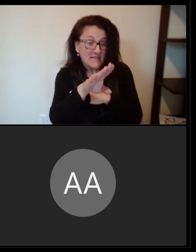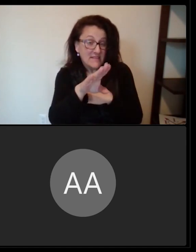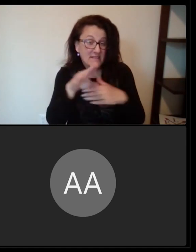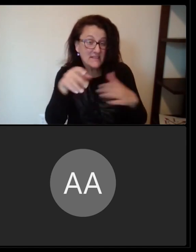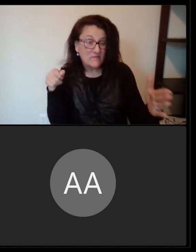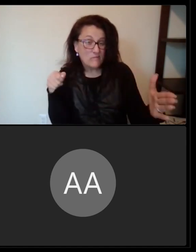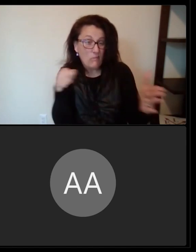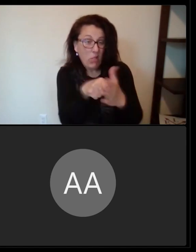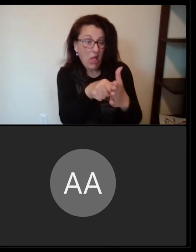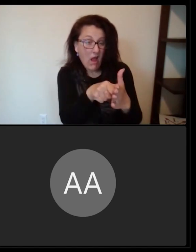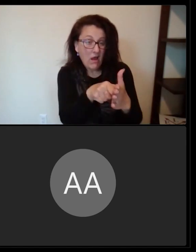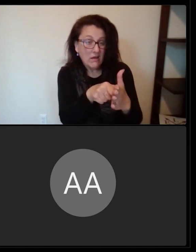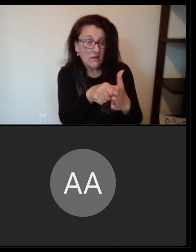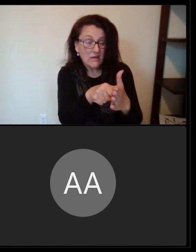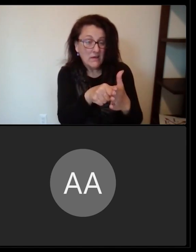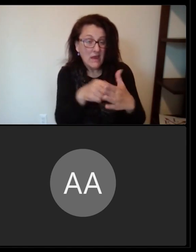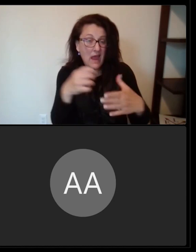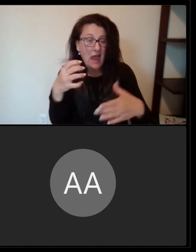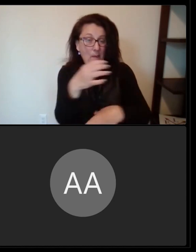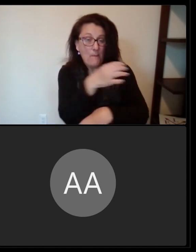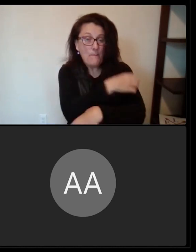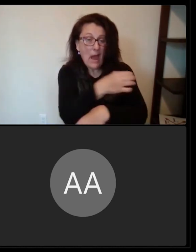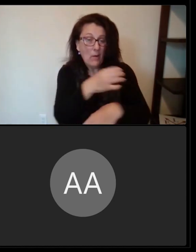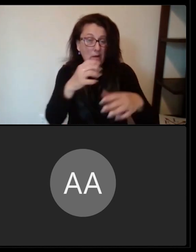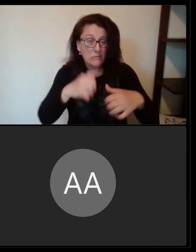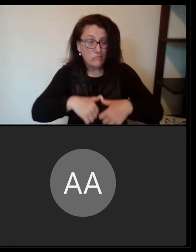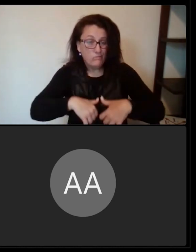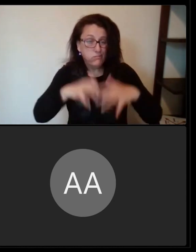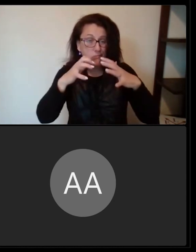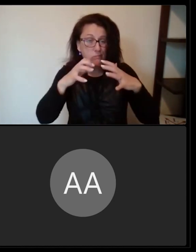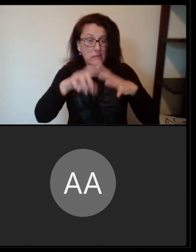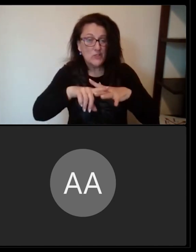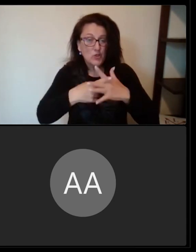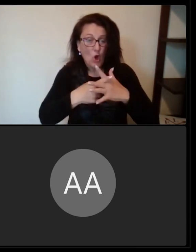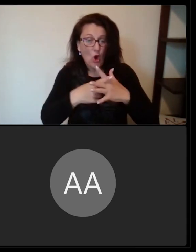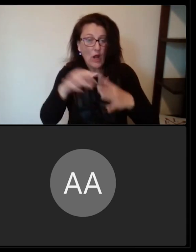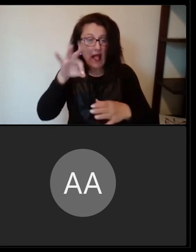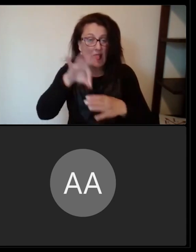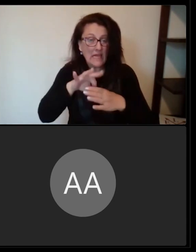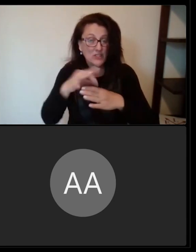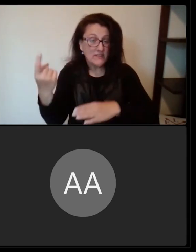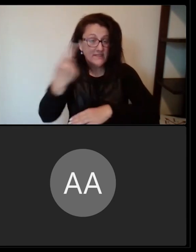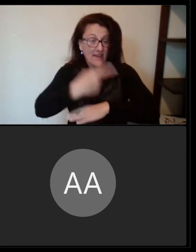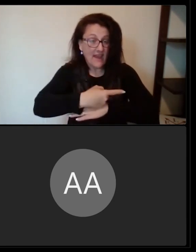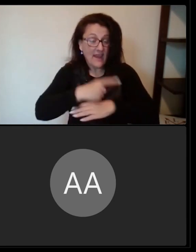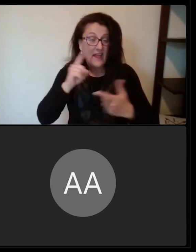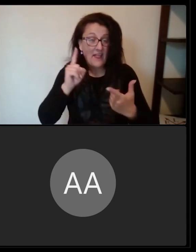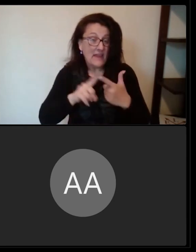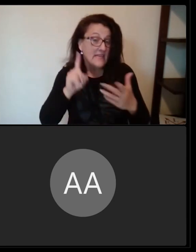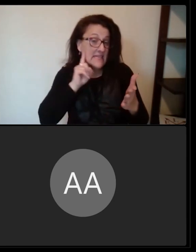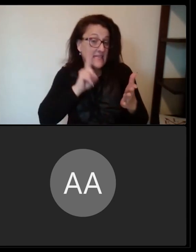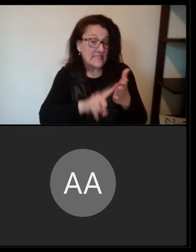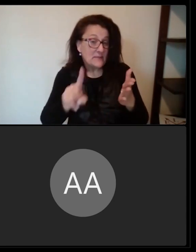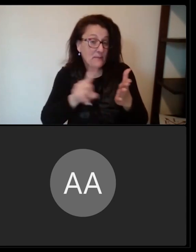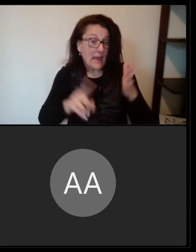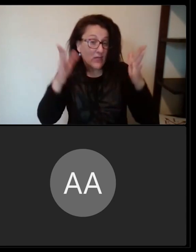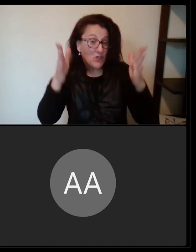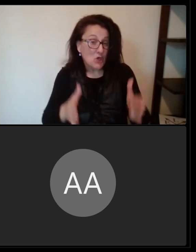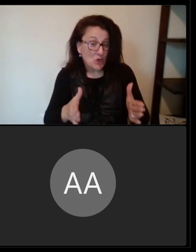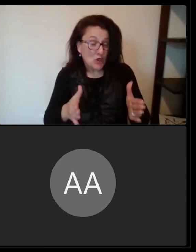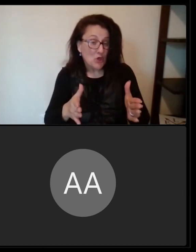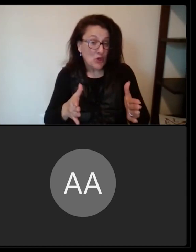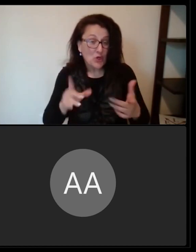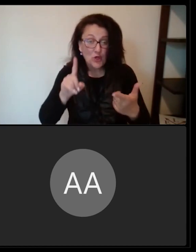plug the machine in, that would power on the machine, begin election day. From there, your inspectors,